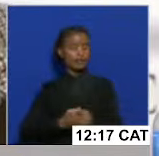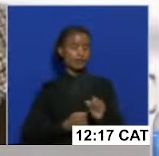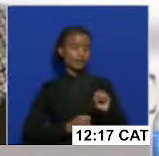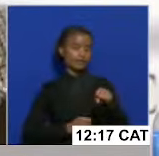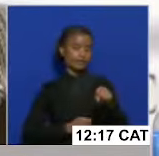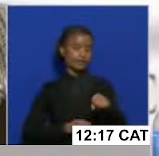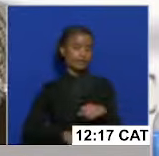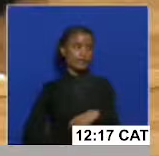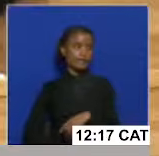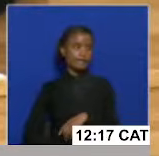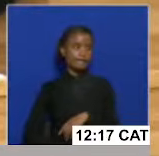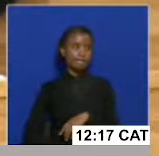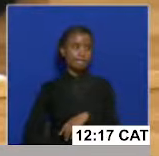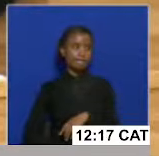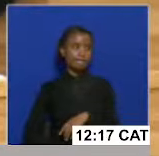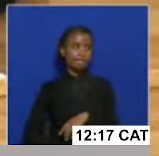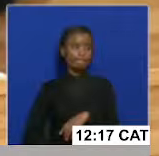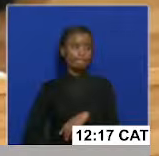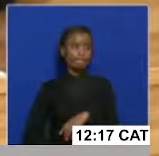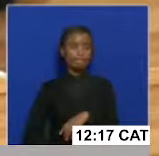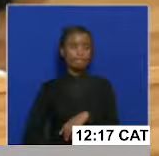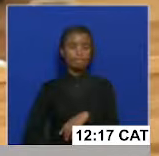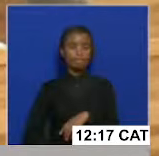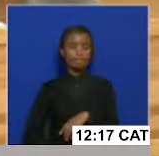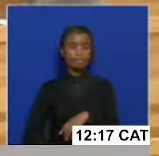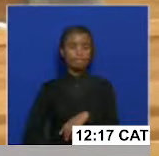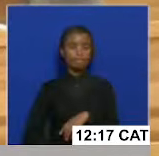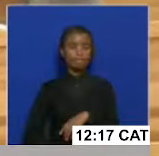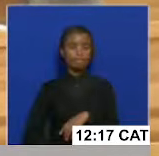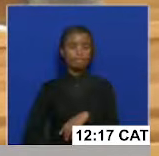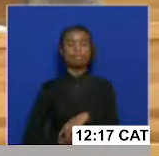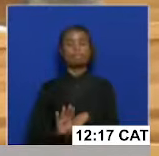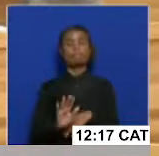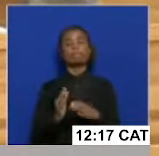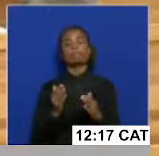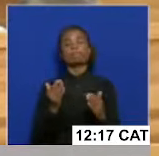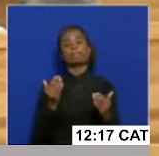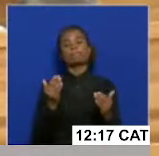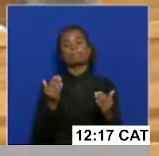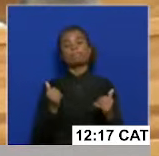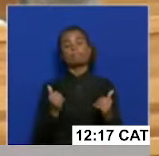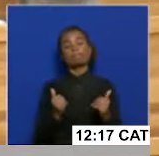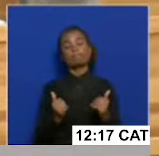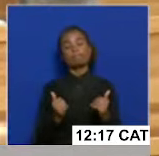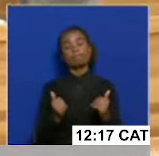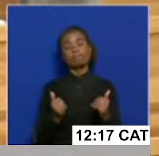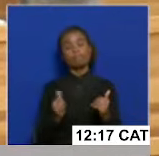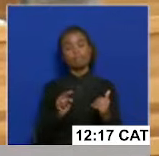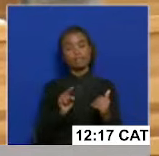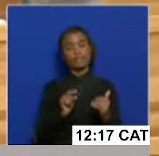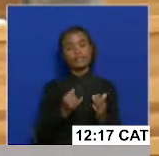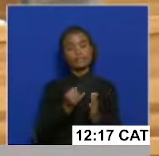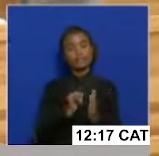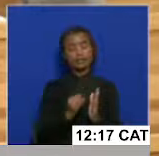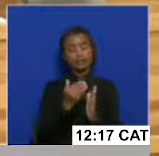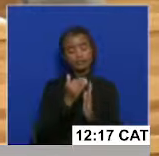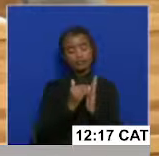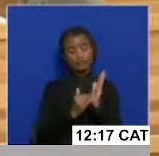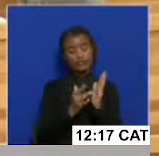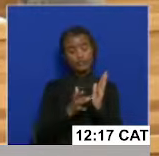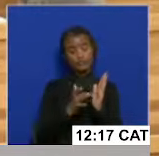Yes. If you turn to, if you look still on the bottom of page 2, you